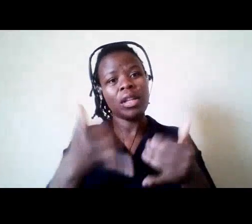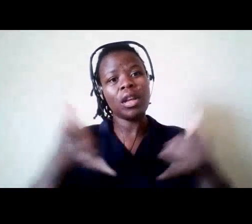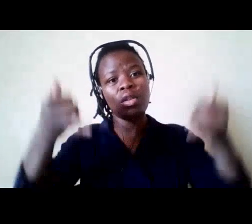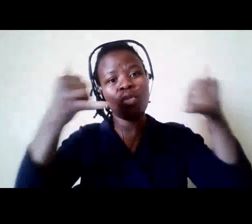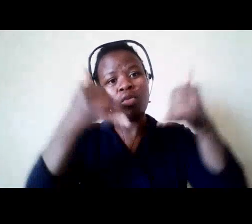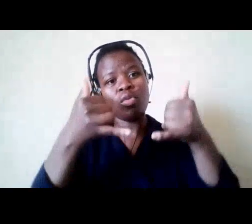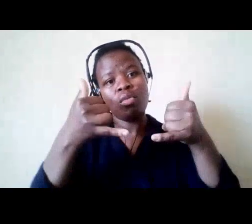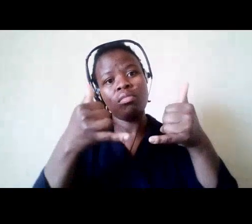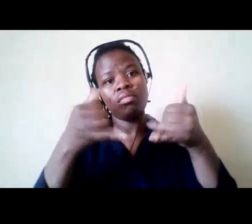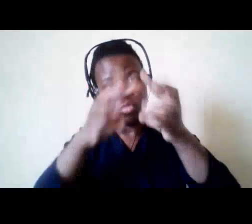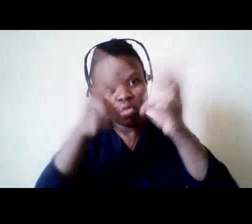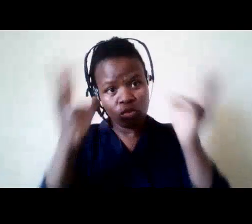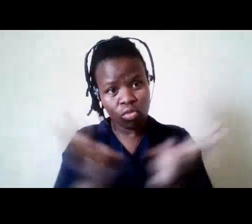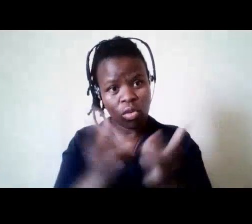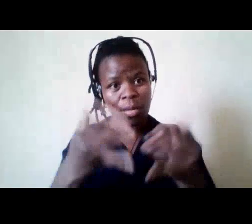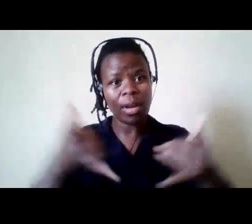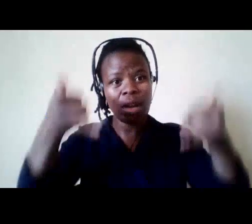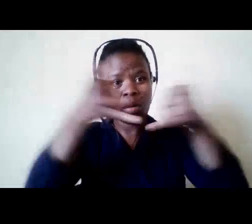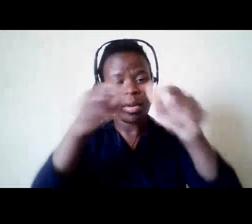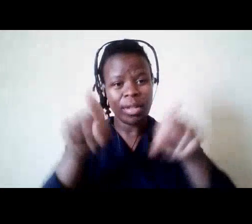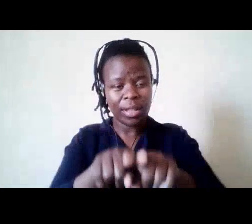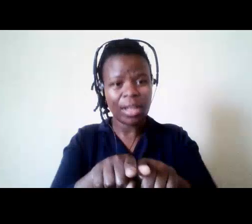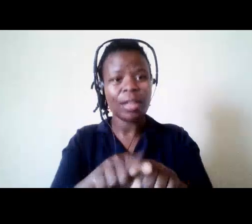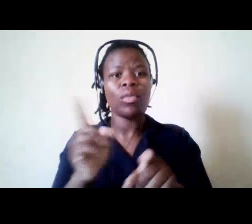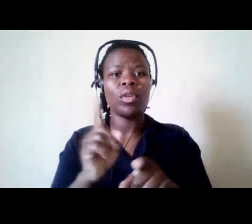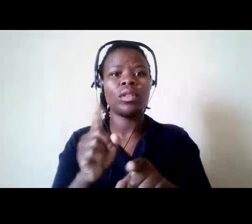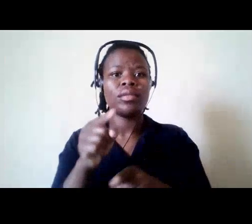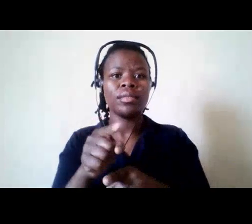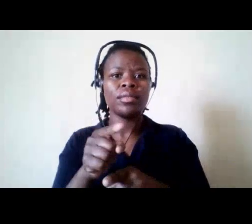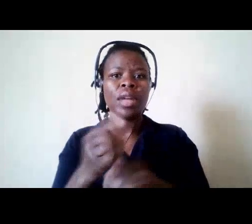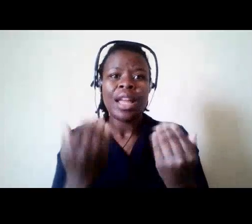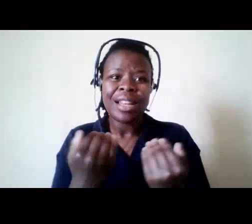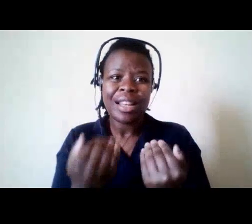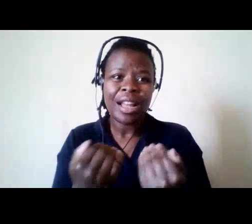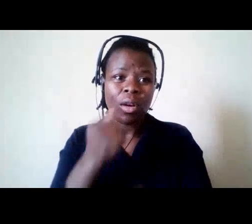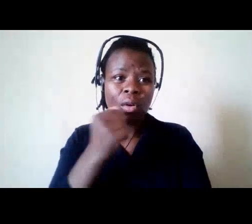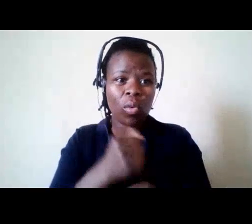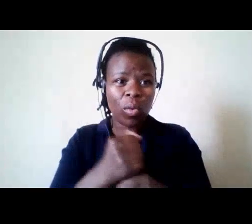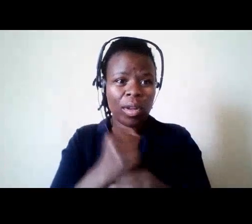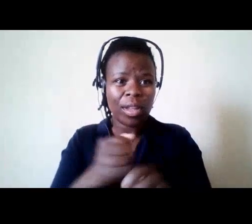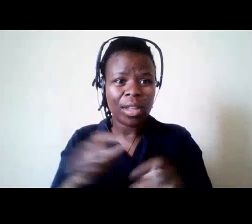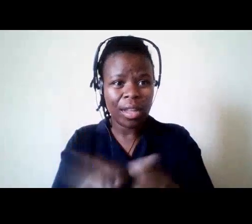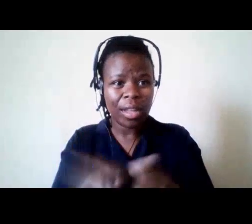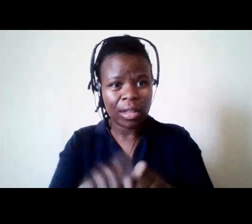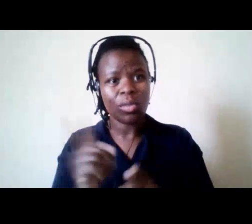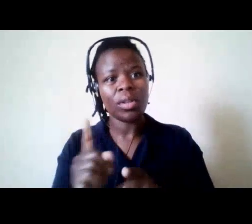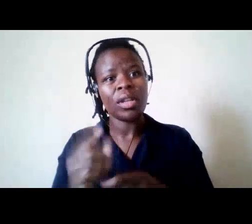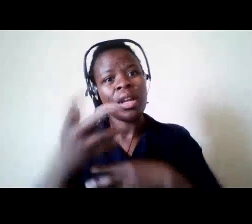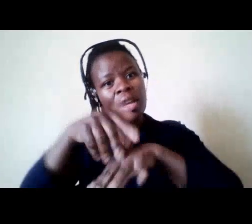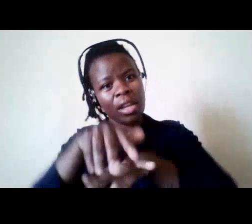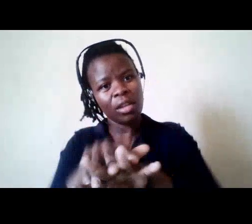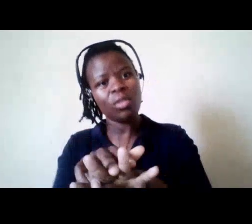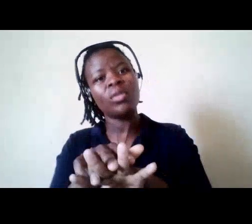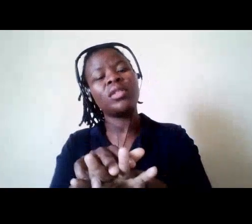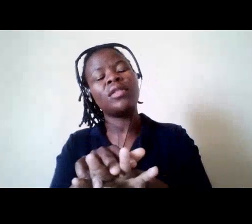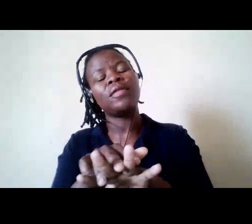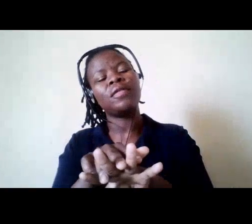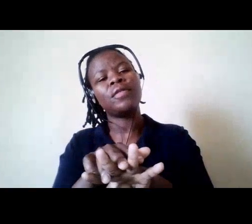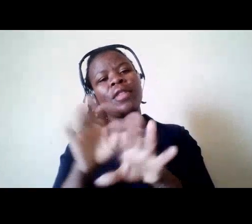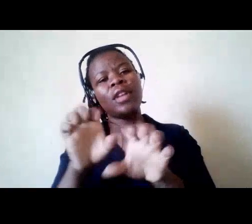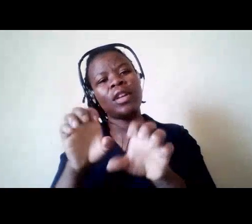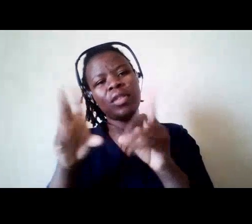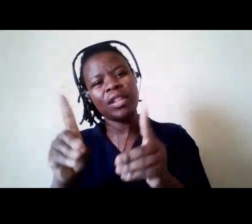she's also involved in she's currently working at the Inclusive Education Department at UNISA. So she's at UNISA, working